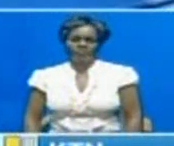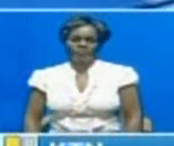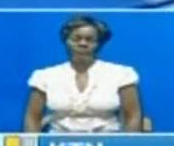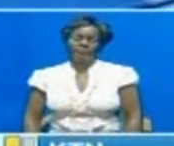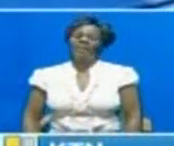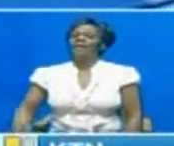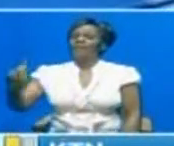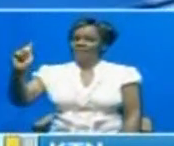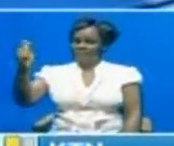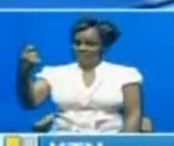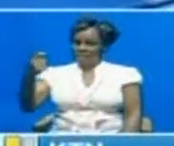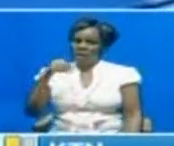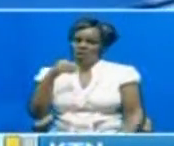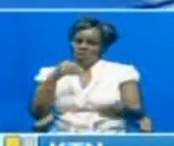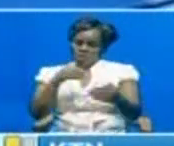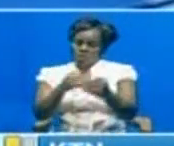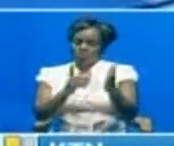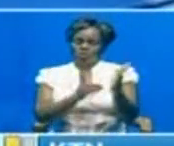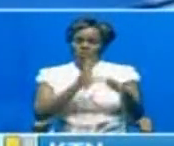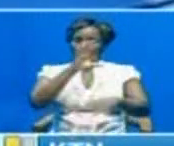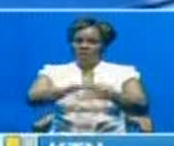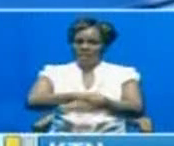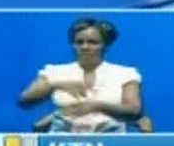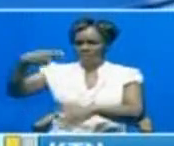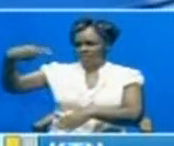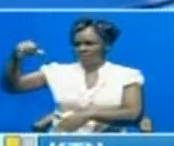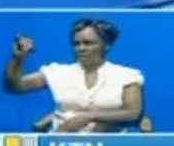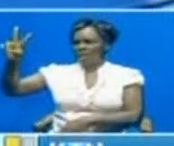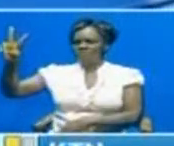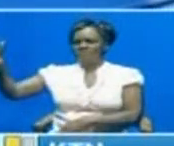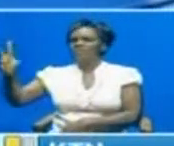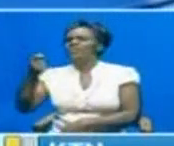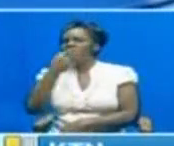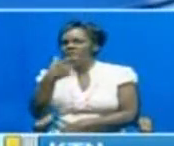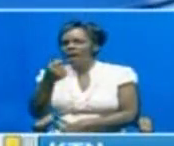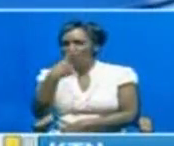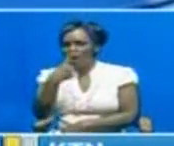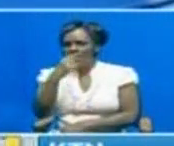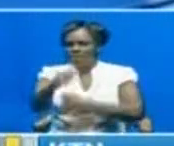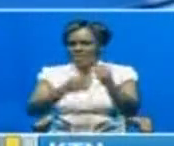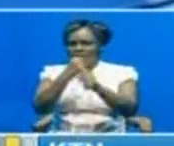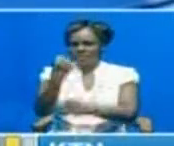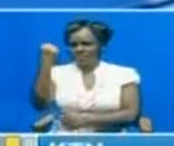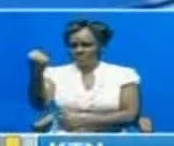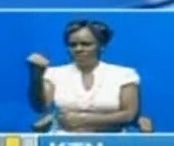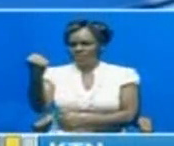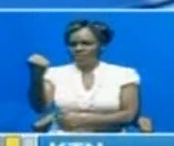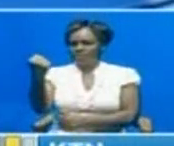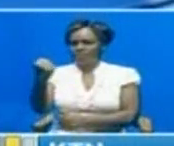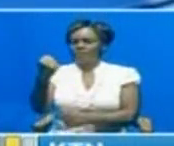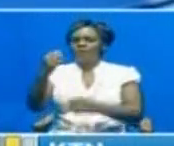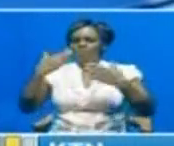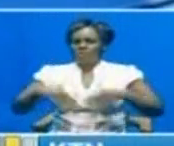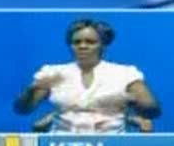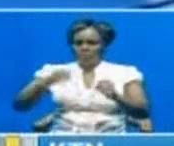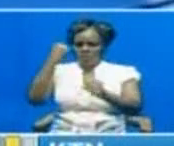Right. Is Kenya any closer now to developing a HIV vaccine than she was 15 years ago? Well, scientists